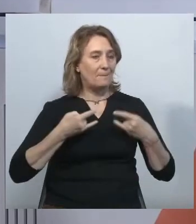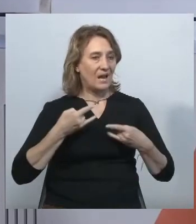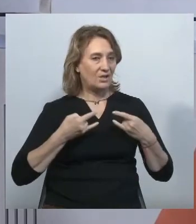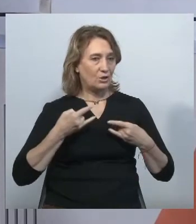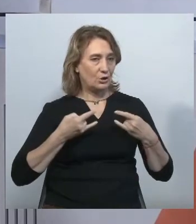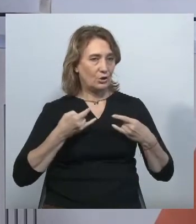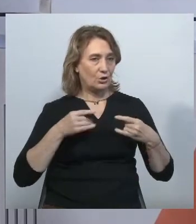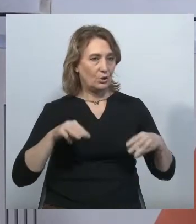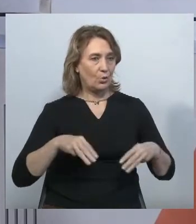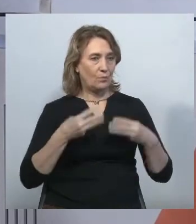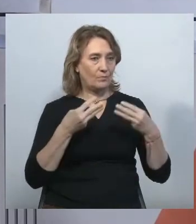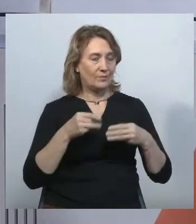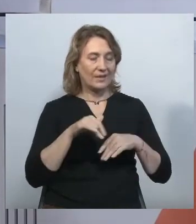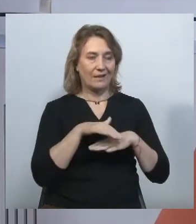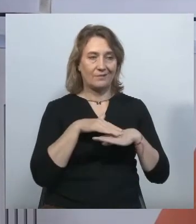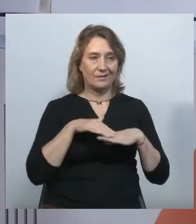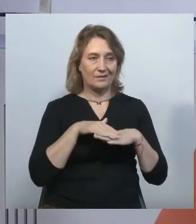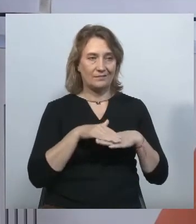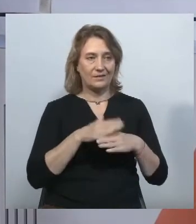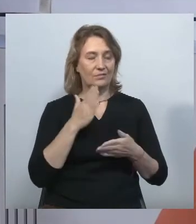market is